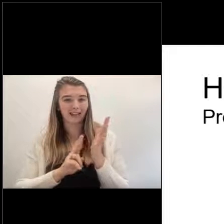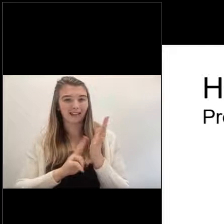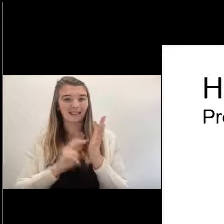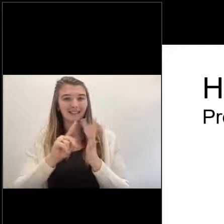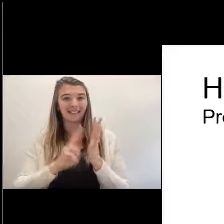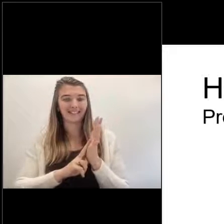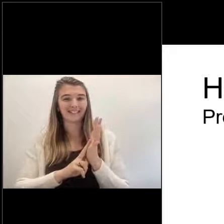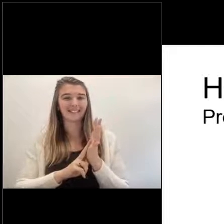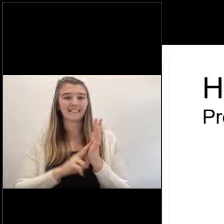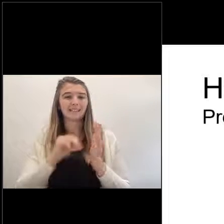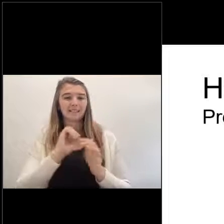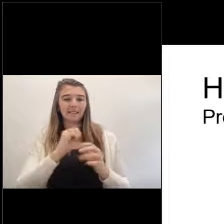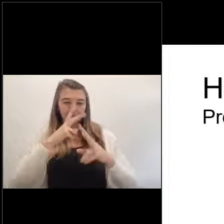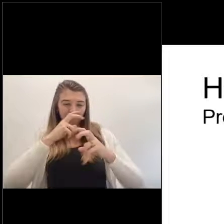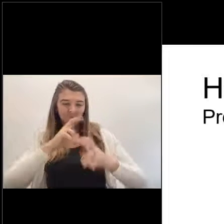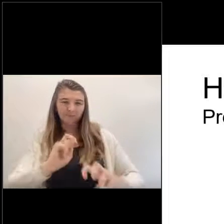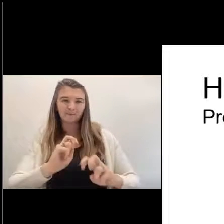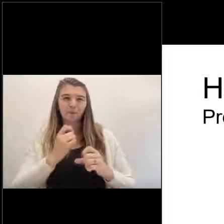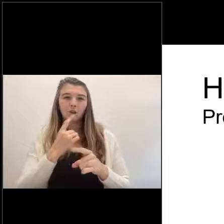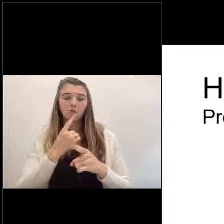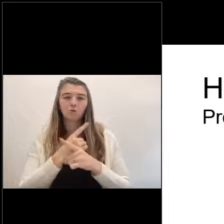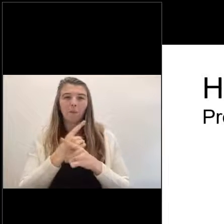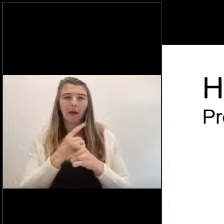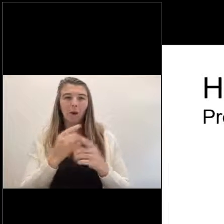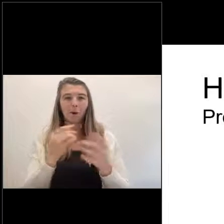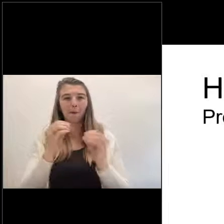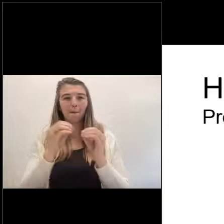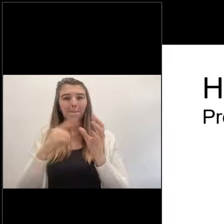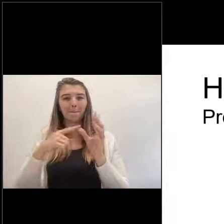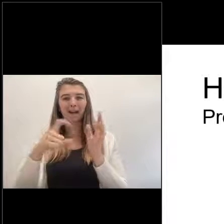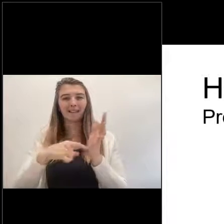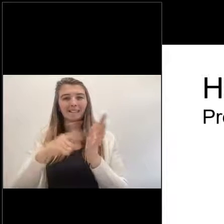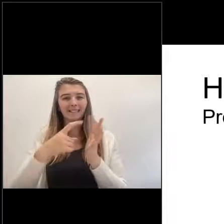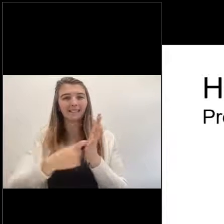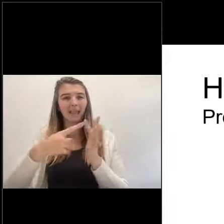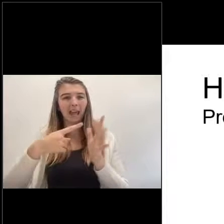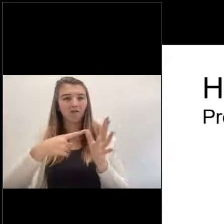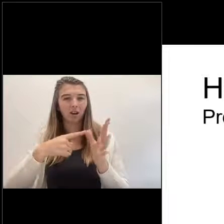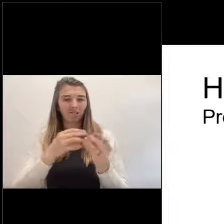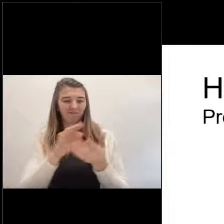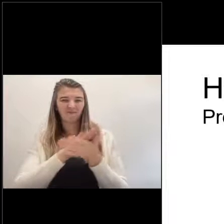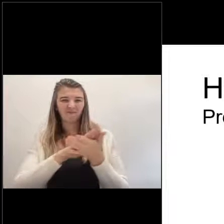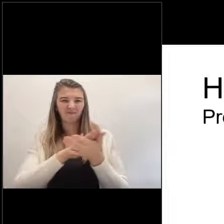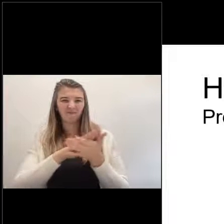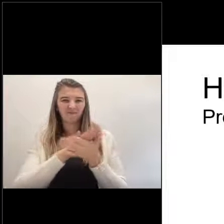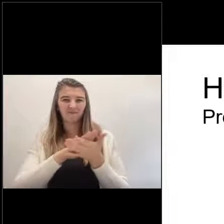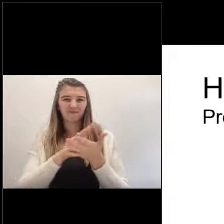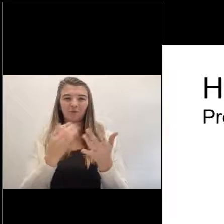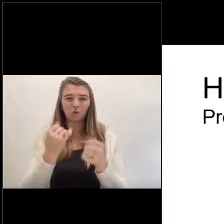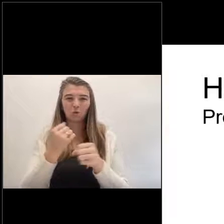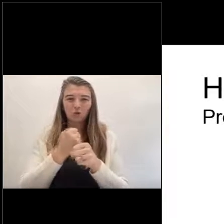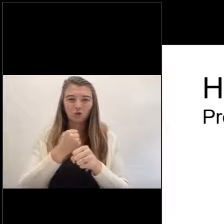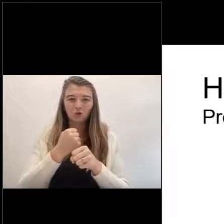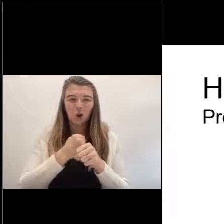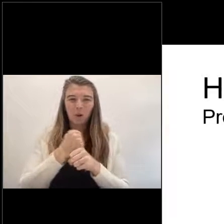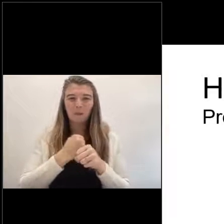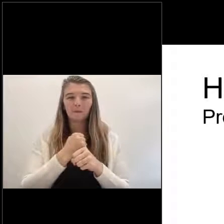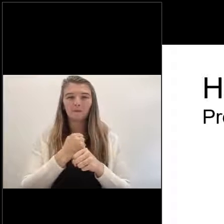of bacteria and using this information and synthetic biology tools to exploit bacteria to make high-value